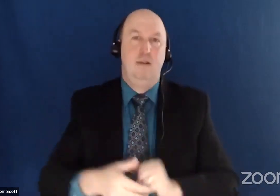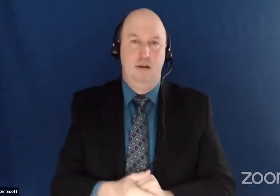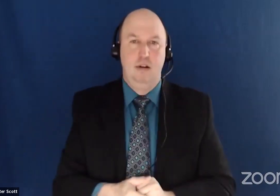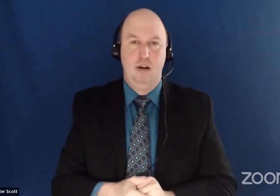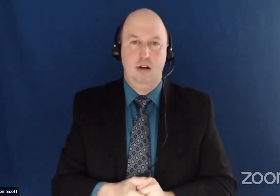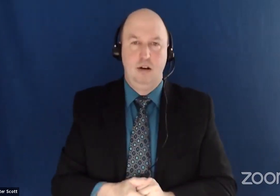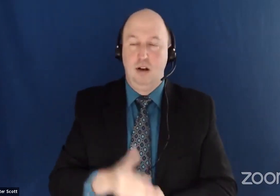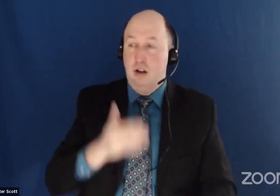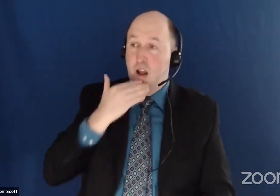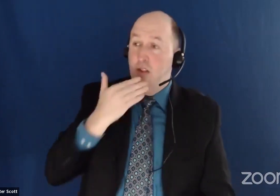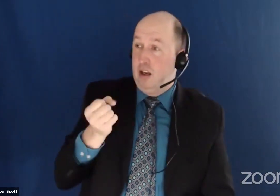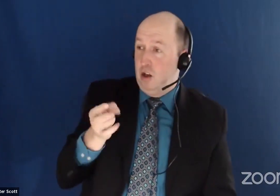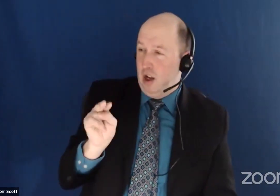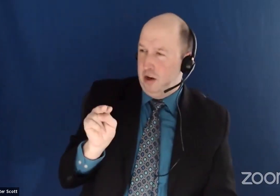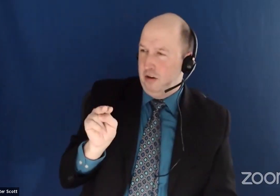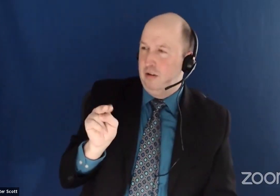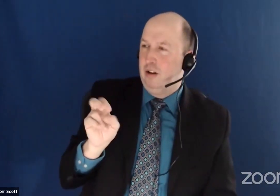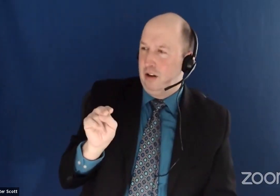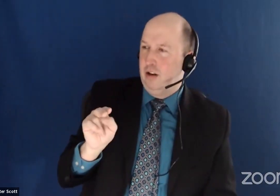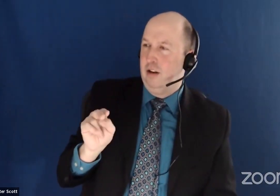Thank you, Shannon. Appreciate that.